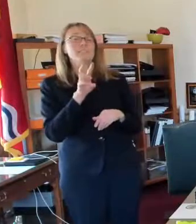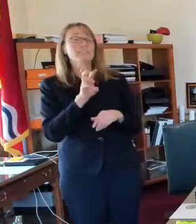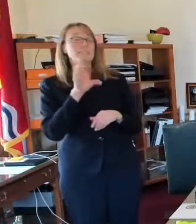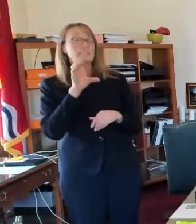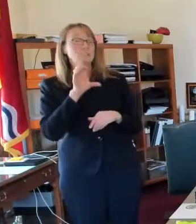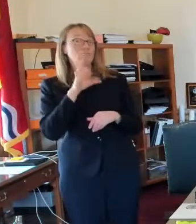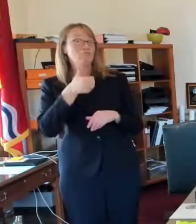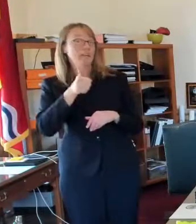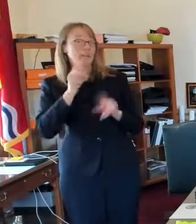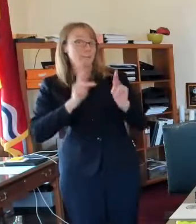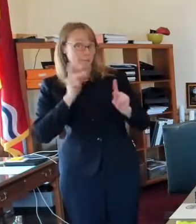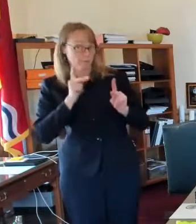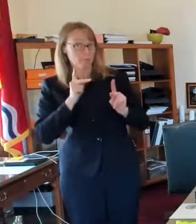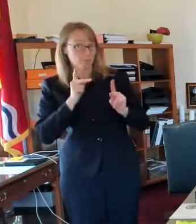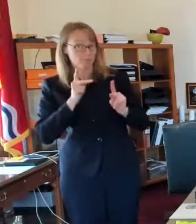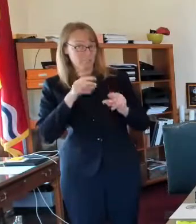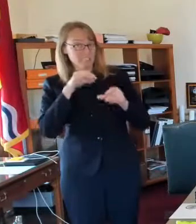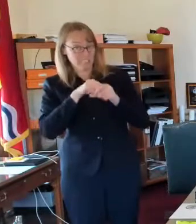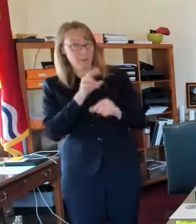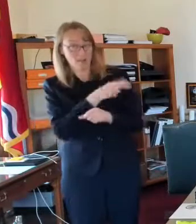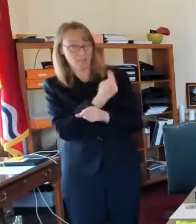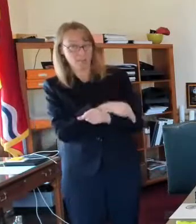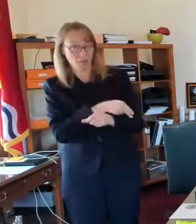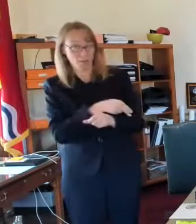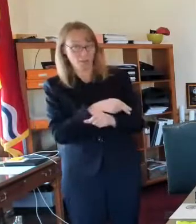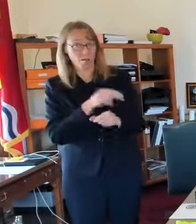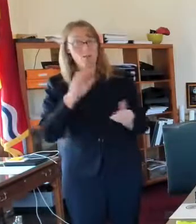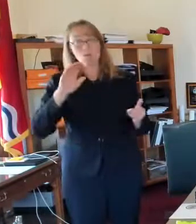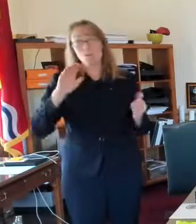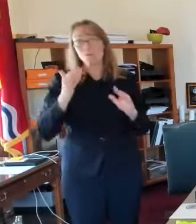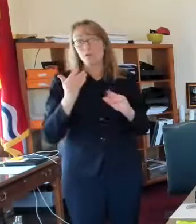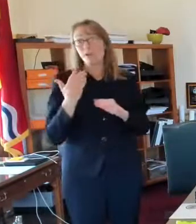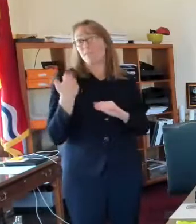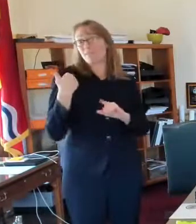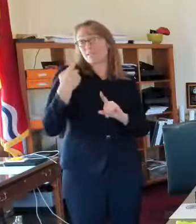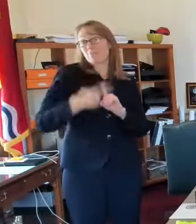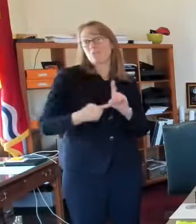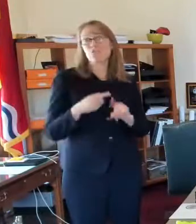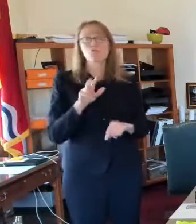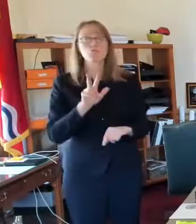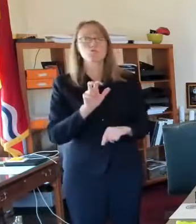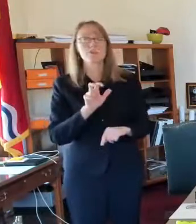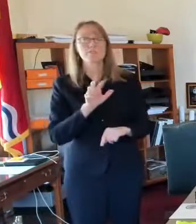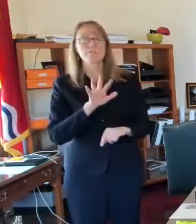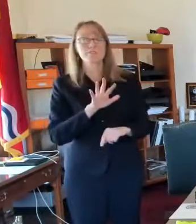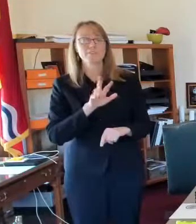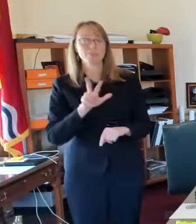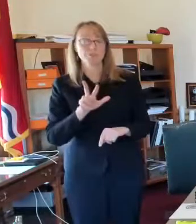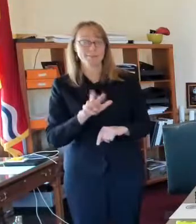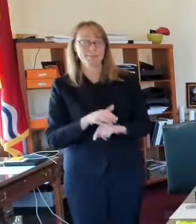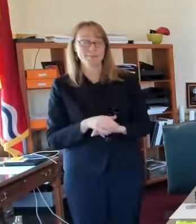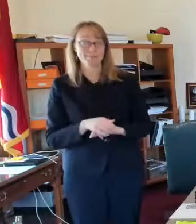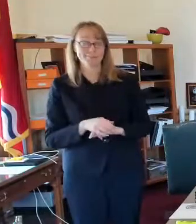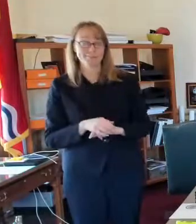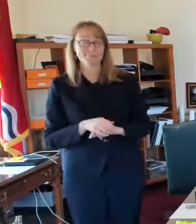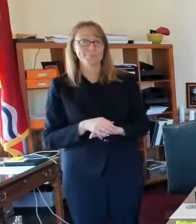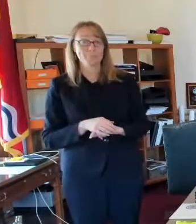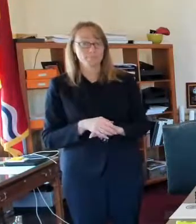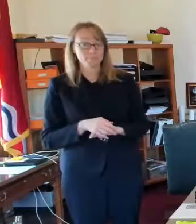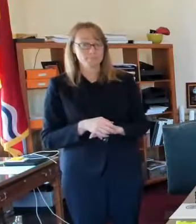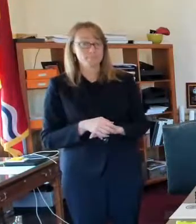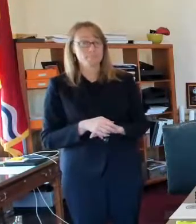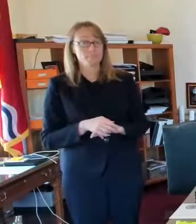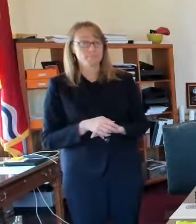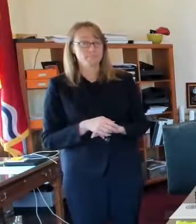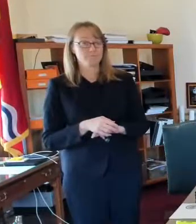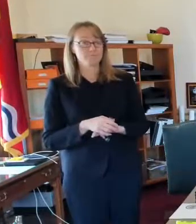lag. That compares a month ago with 353. So not